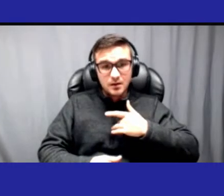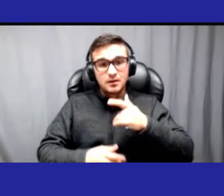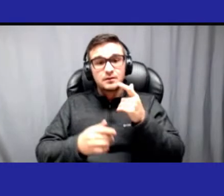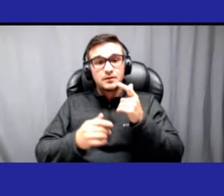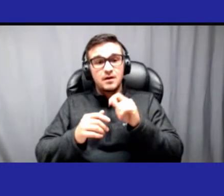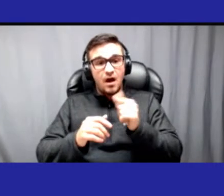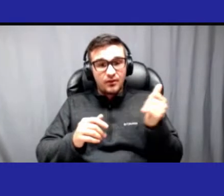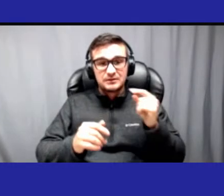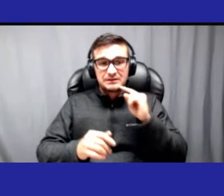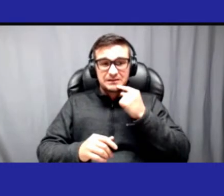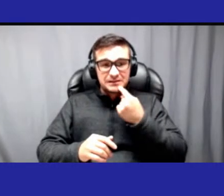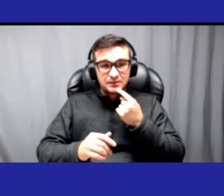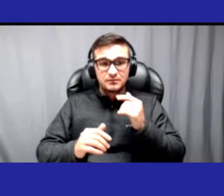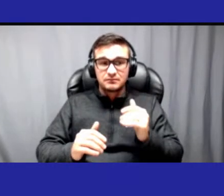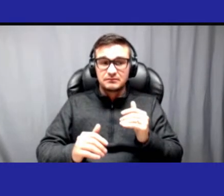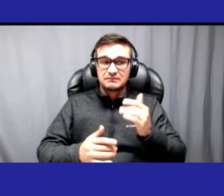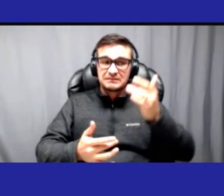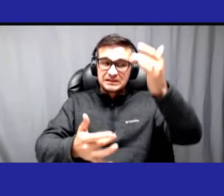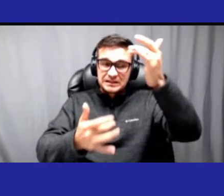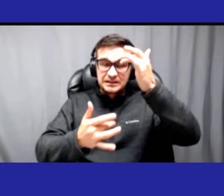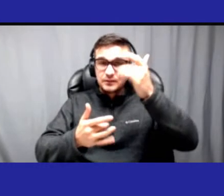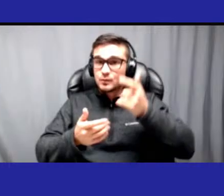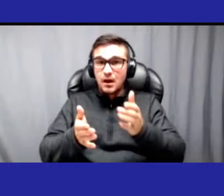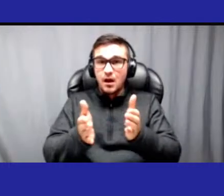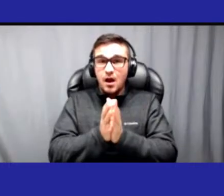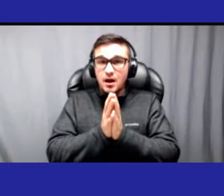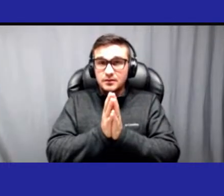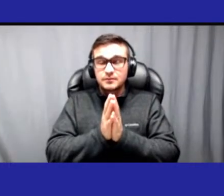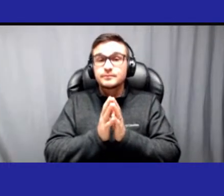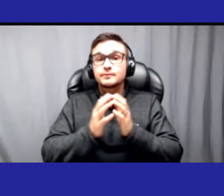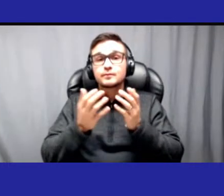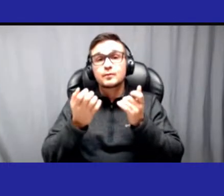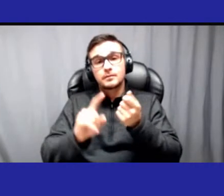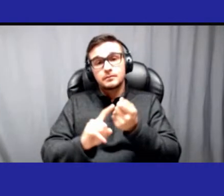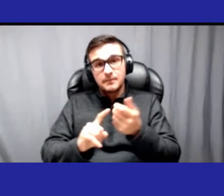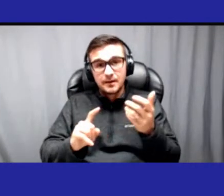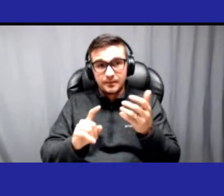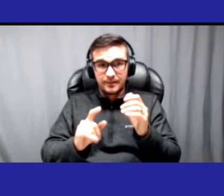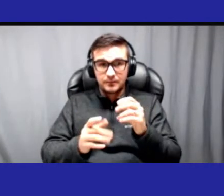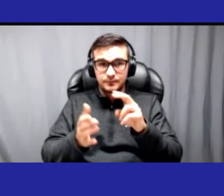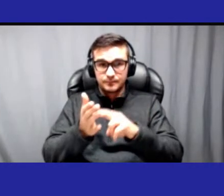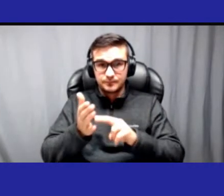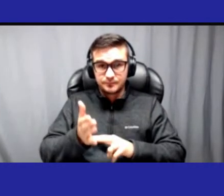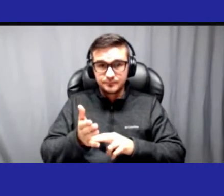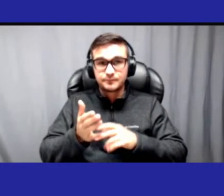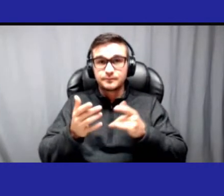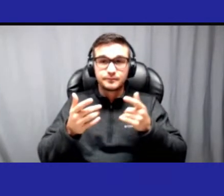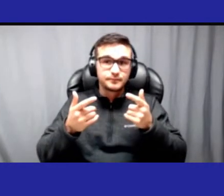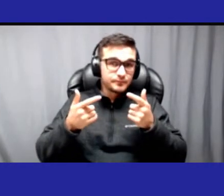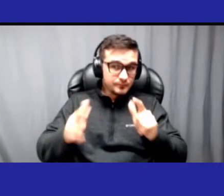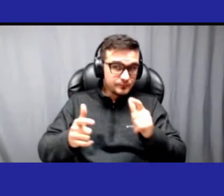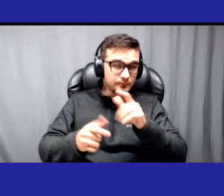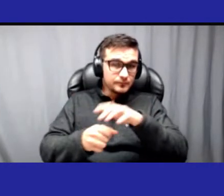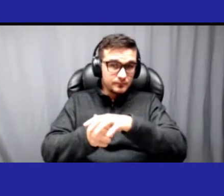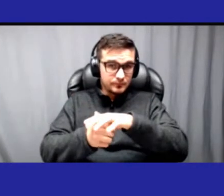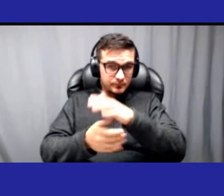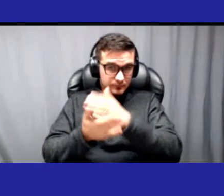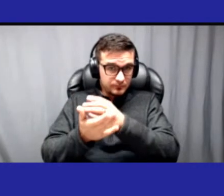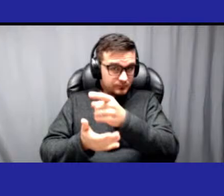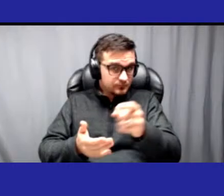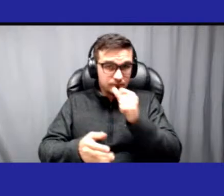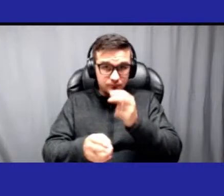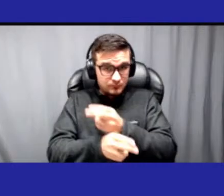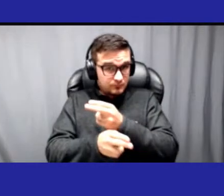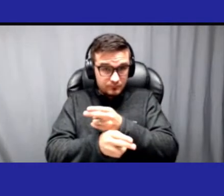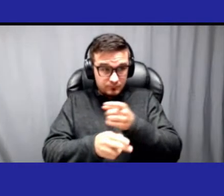to expand on that contract and allow sites who currently are not using that vendor to have access to